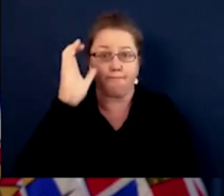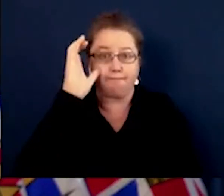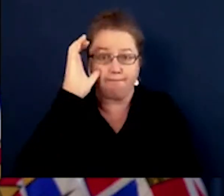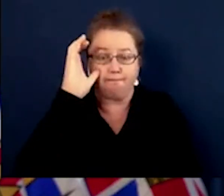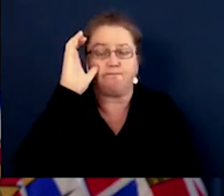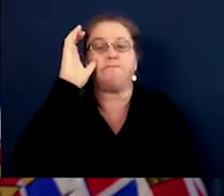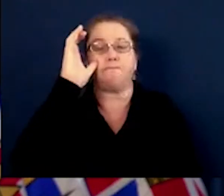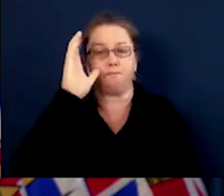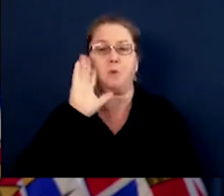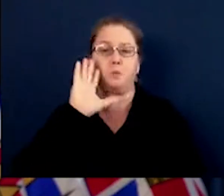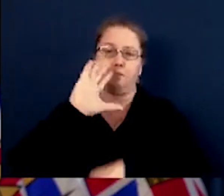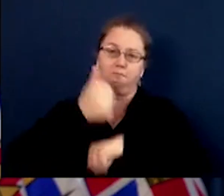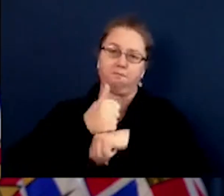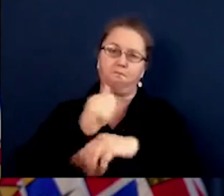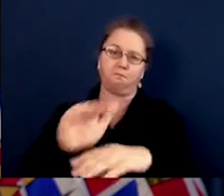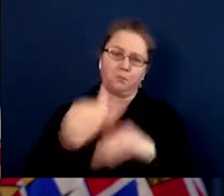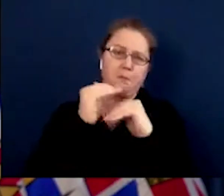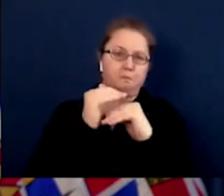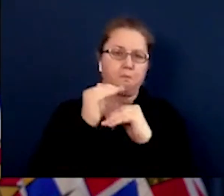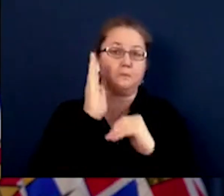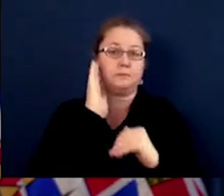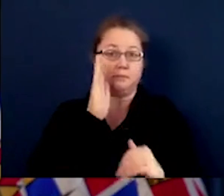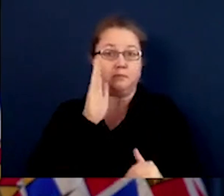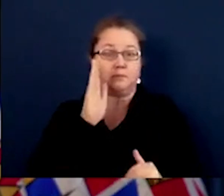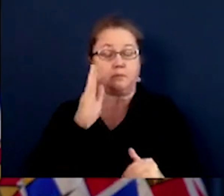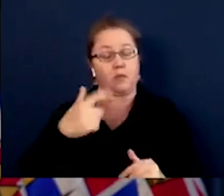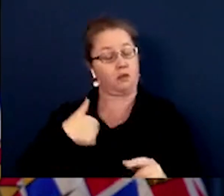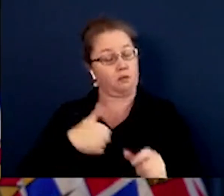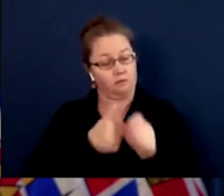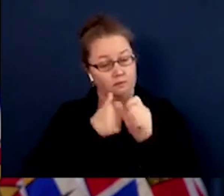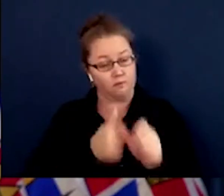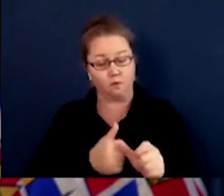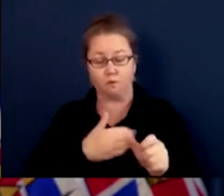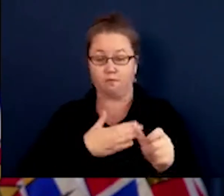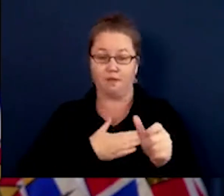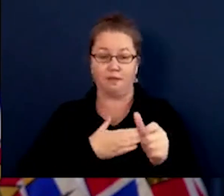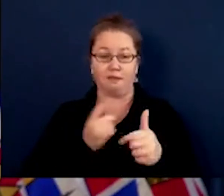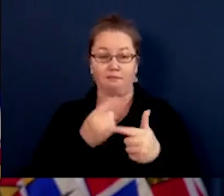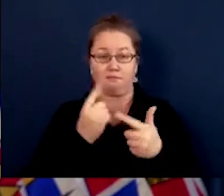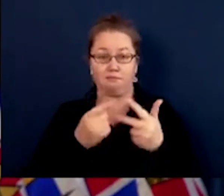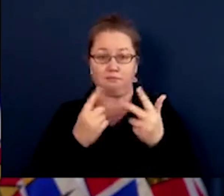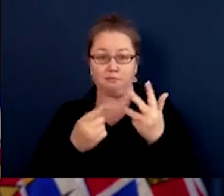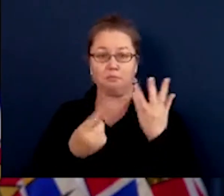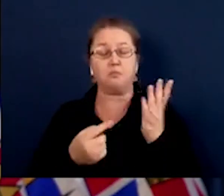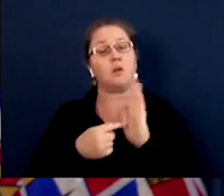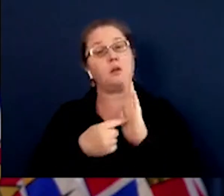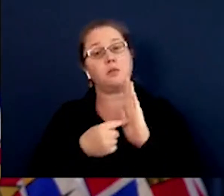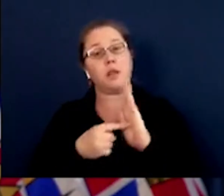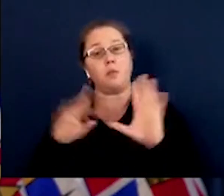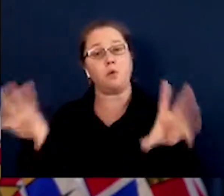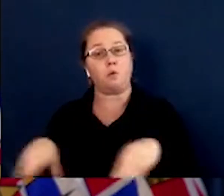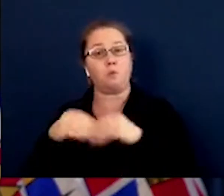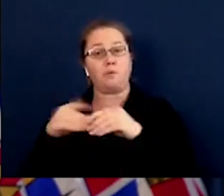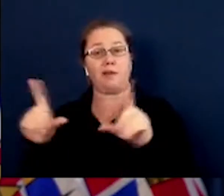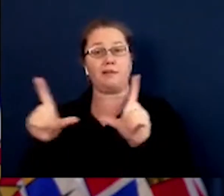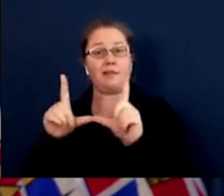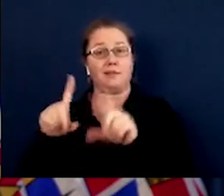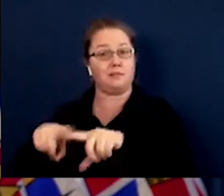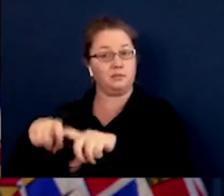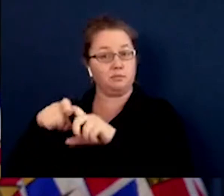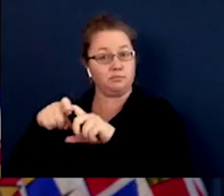needed. We will use all the tools that are available, whether that is conditions tied to wedding